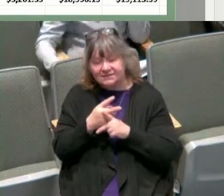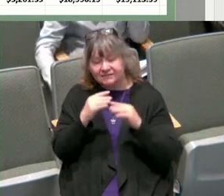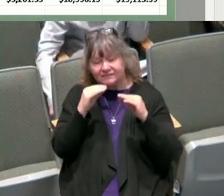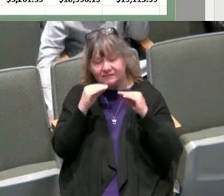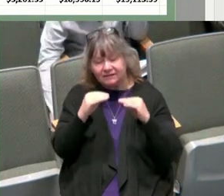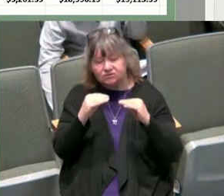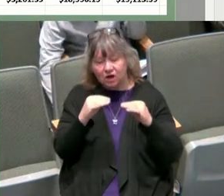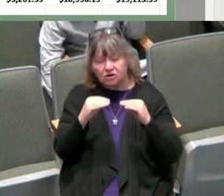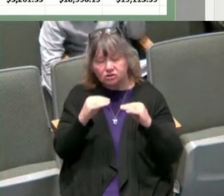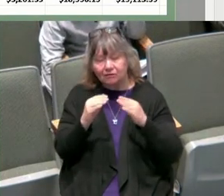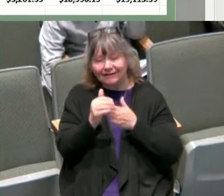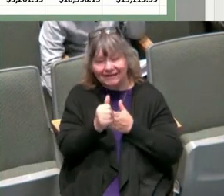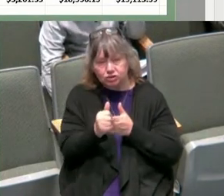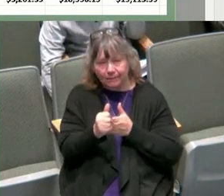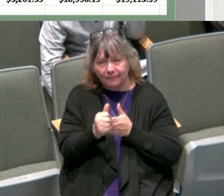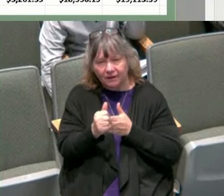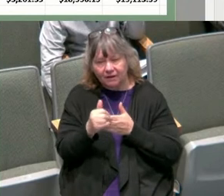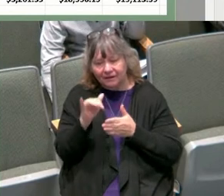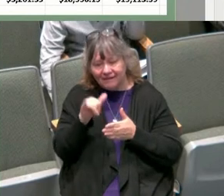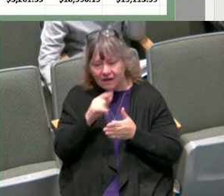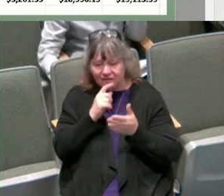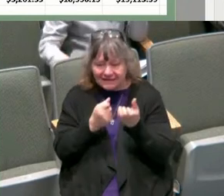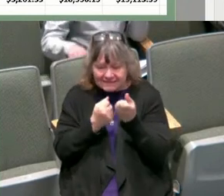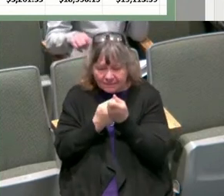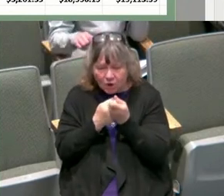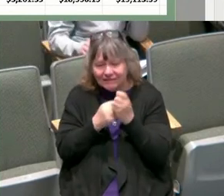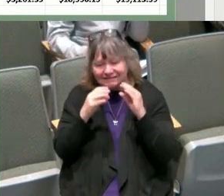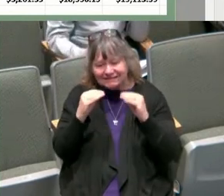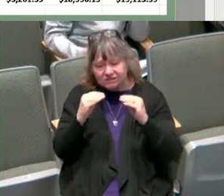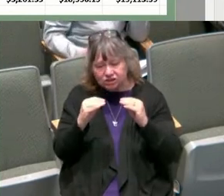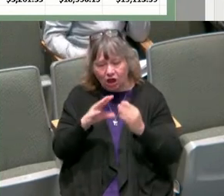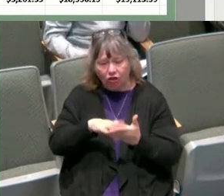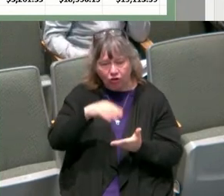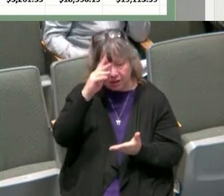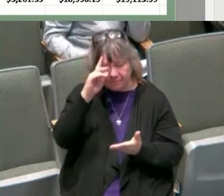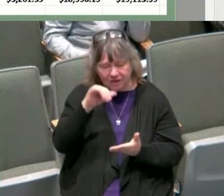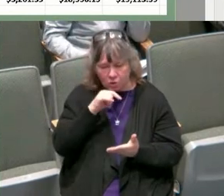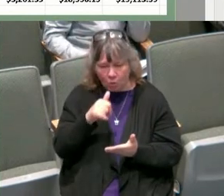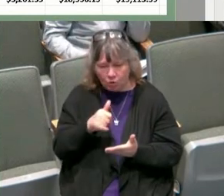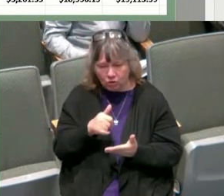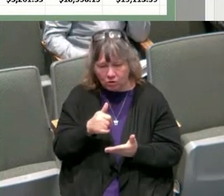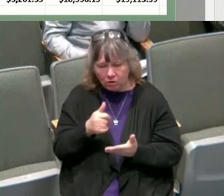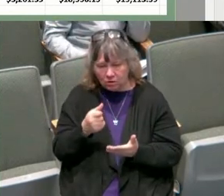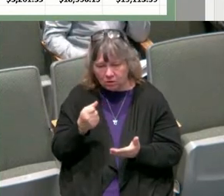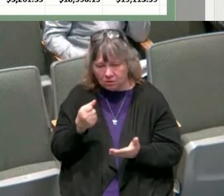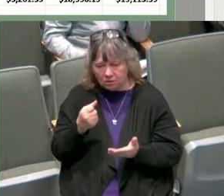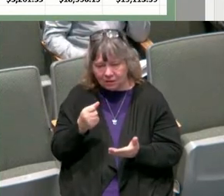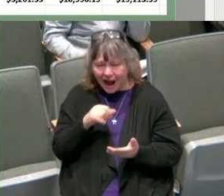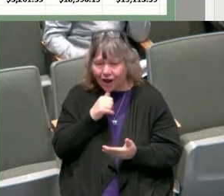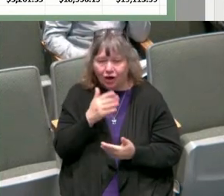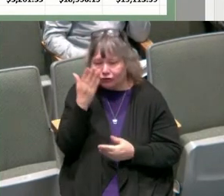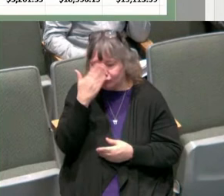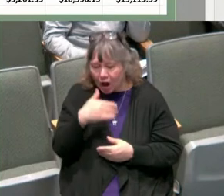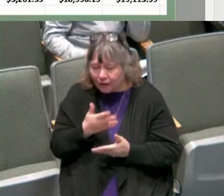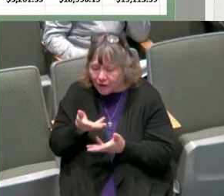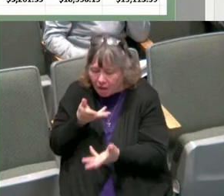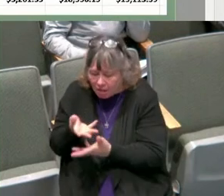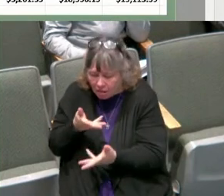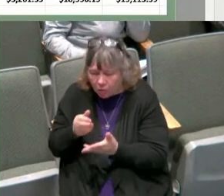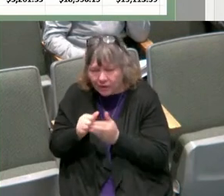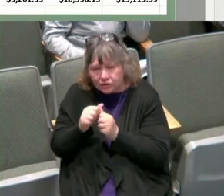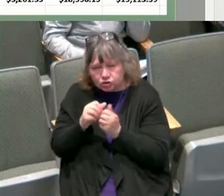leadership that support teaching and learning but don't necessarily put themselves in front of students in that